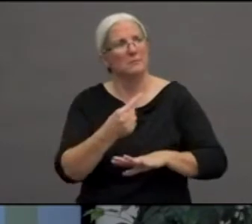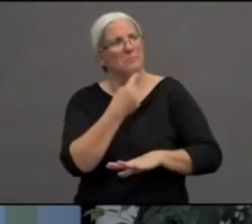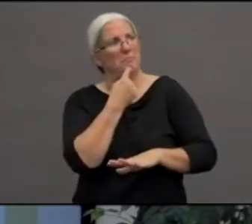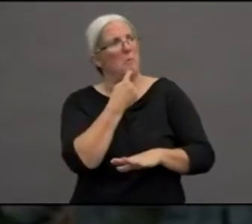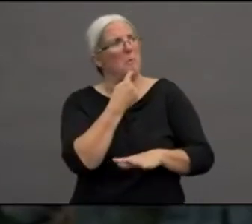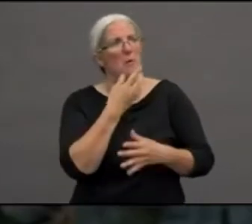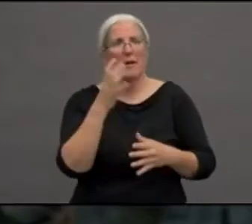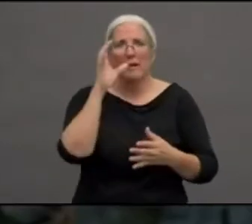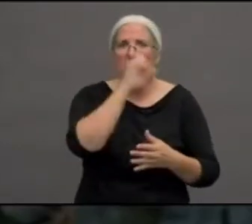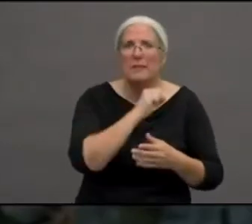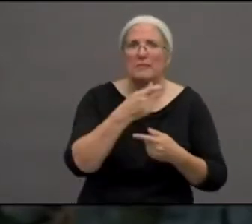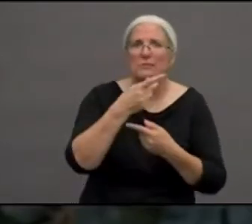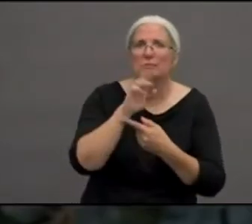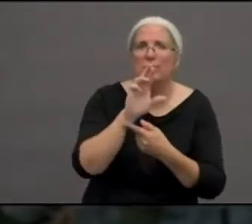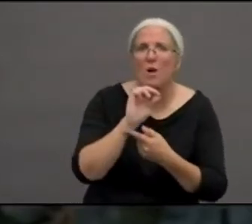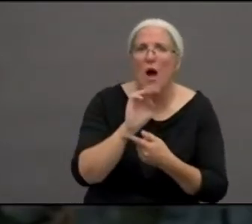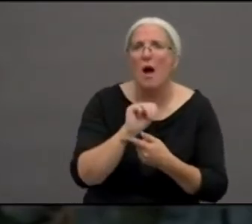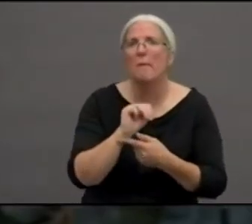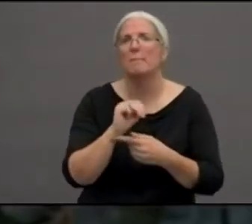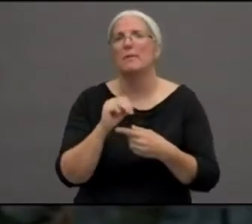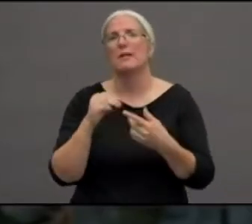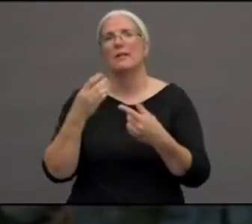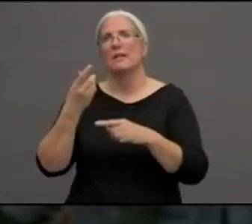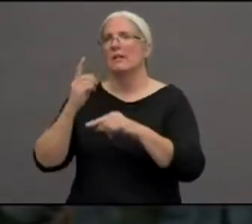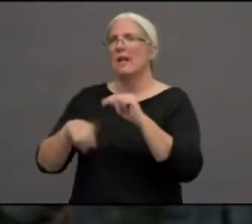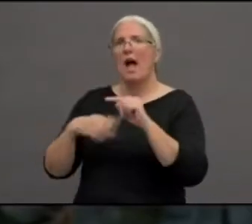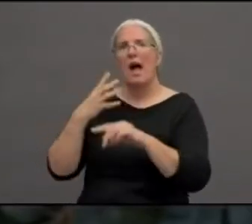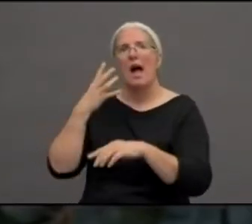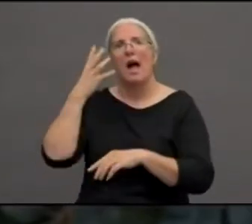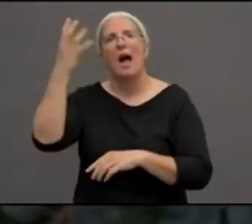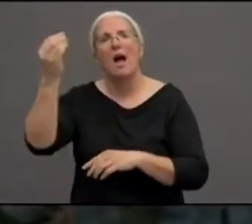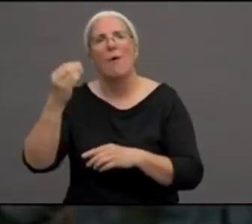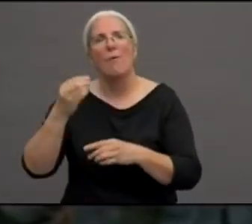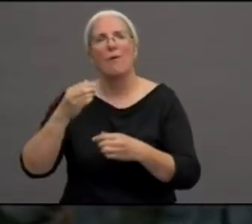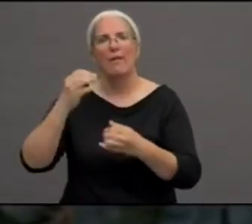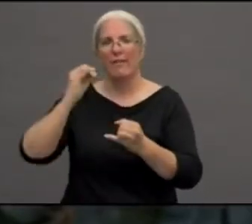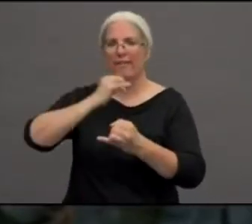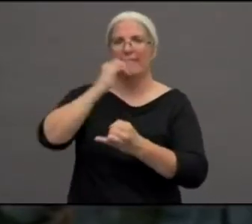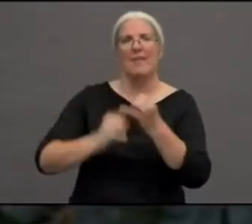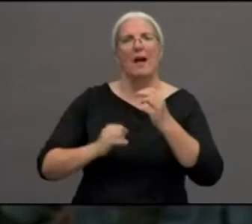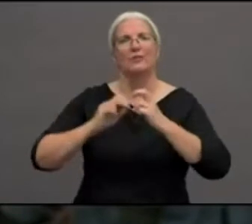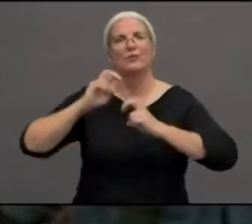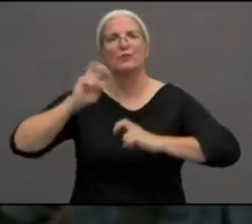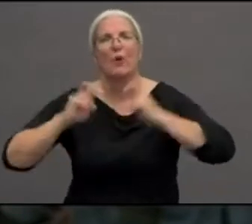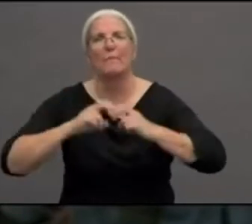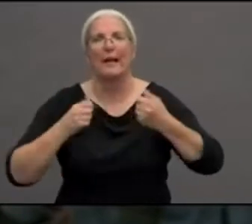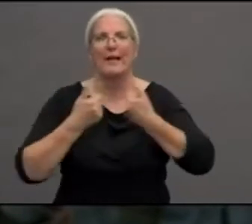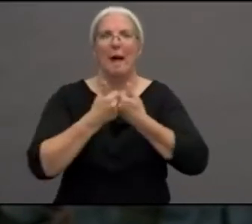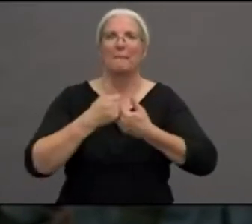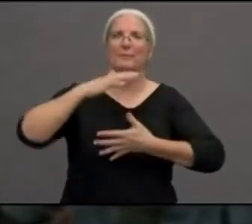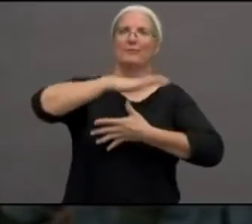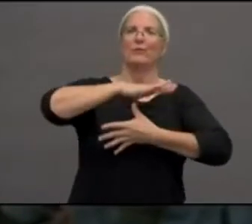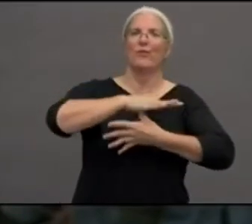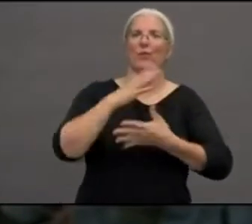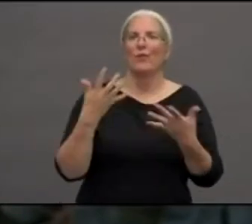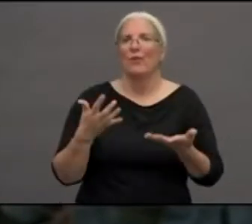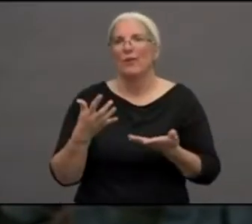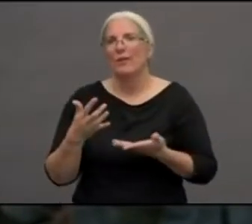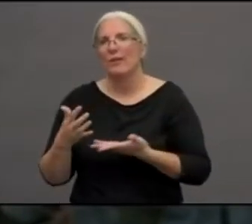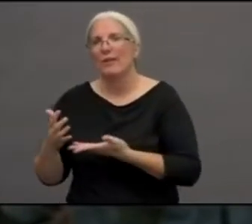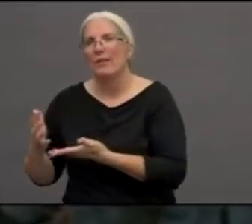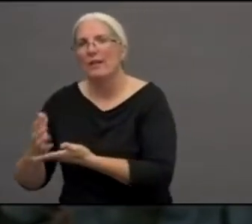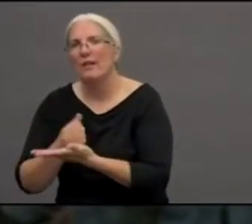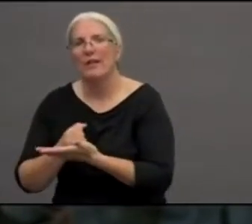the last game, you know, the championship games. So going to therapy can help out in managing